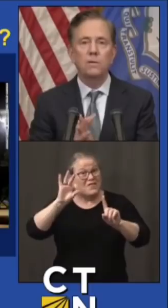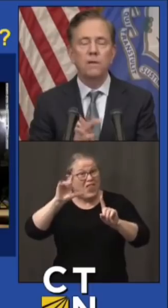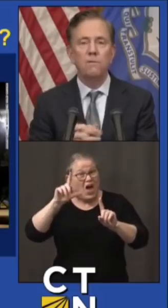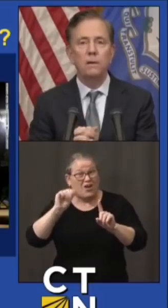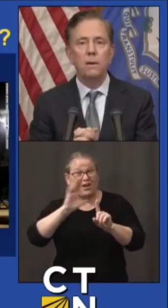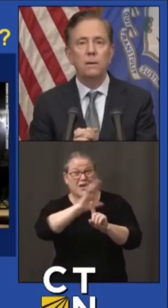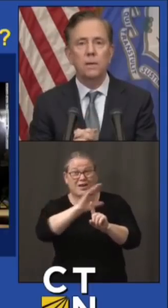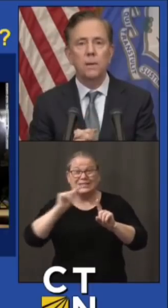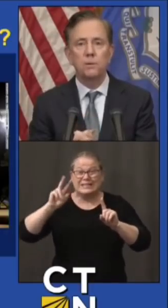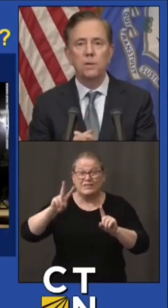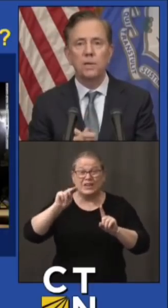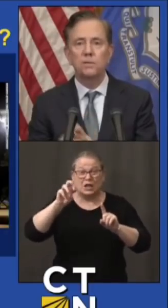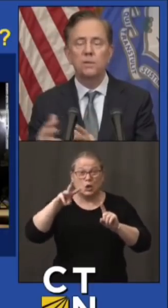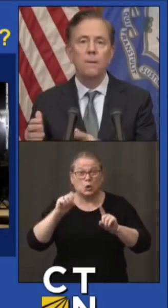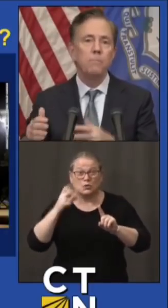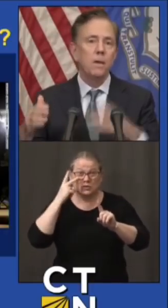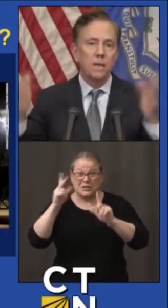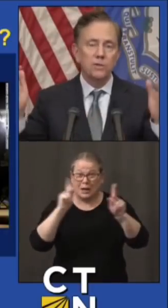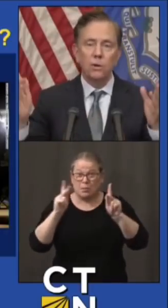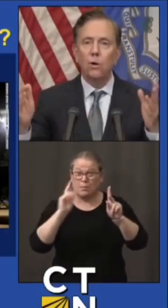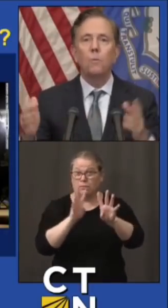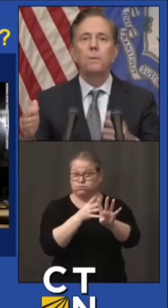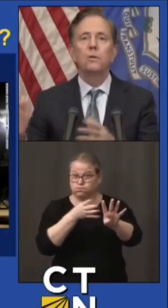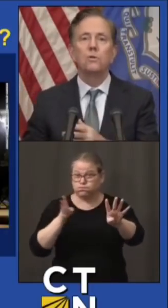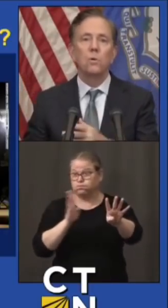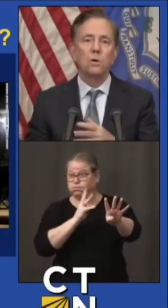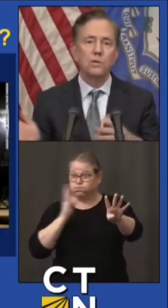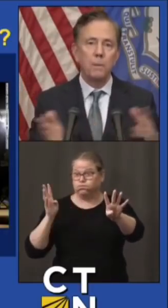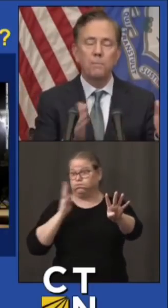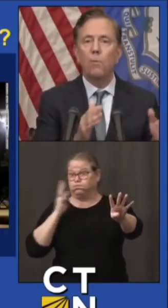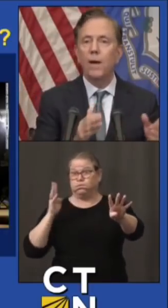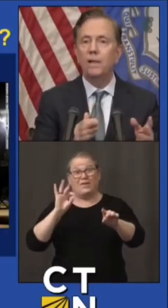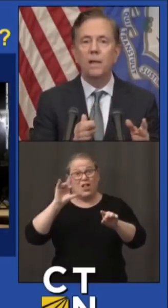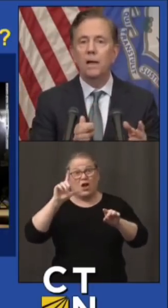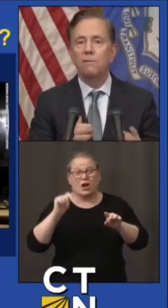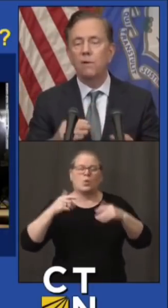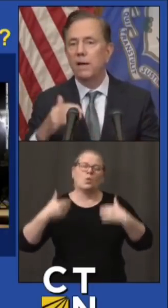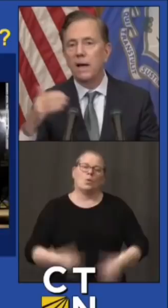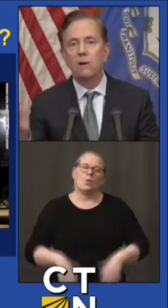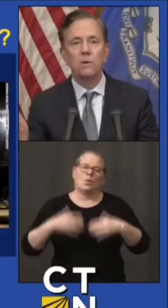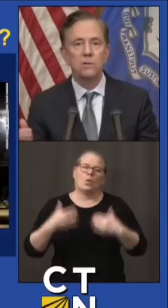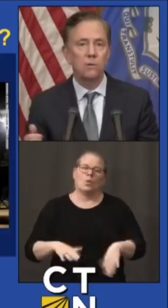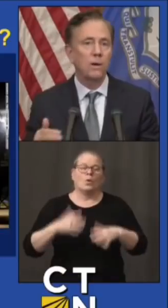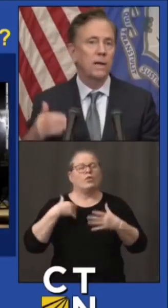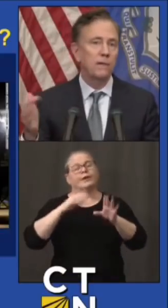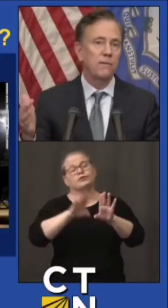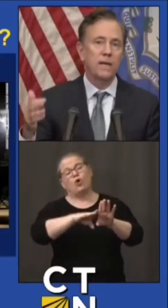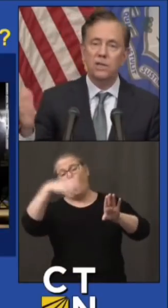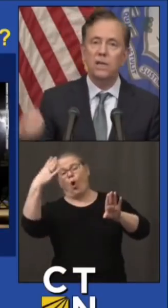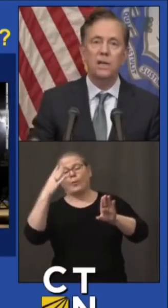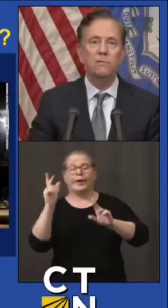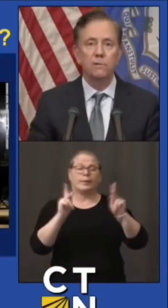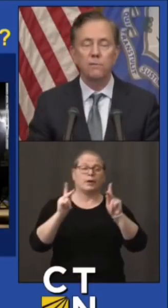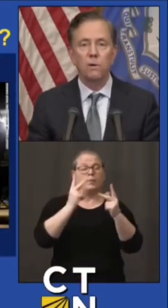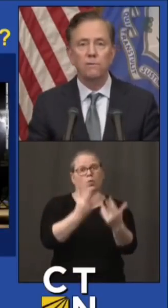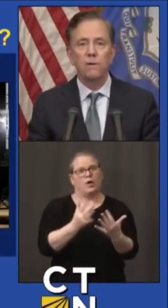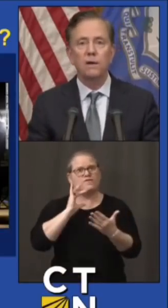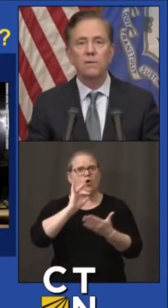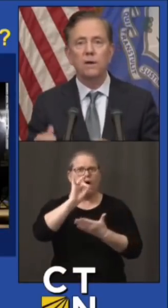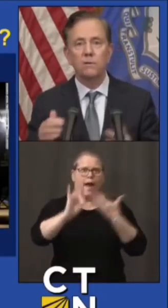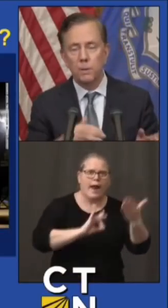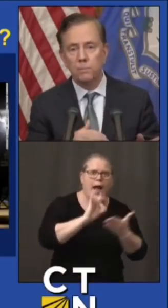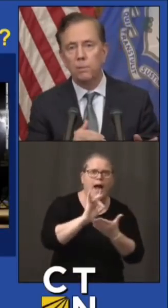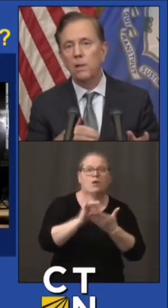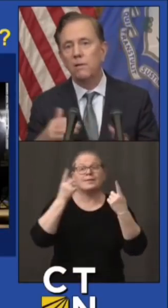or TV clips on this. They sort of opened the doors. People waited in line for 8 hours. They ran out of vaccine after 4 or